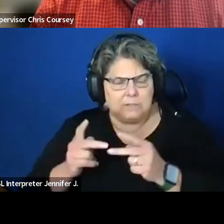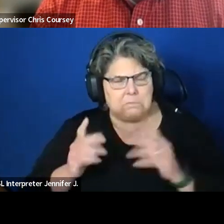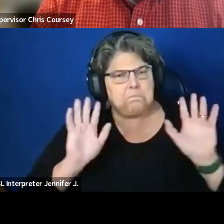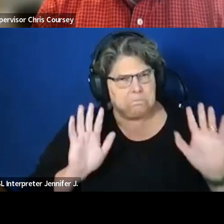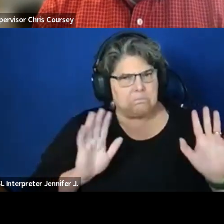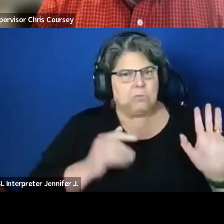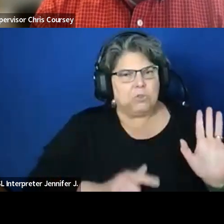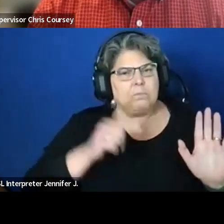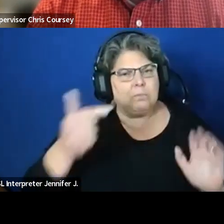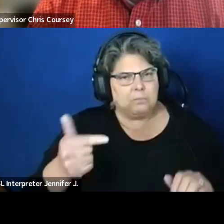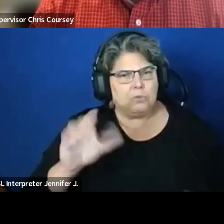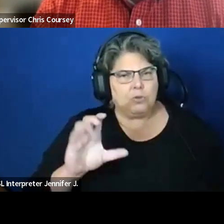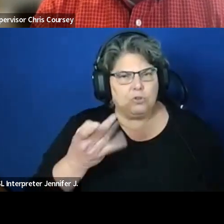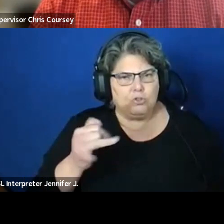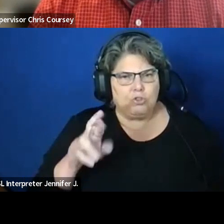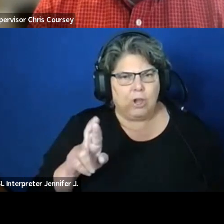it back over to Chair Corsi.